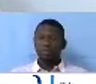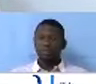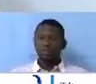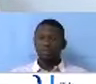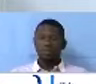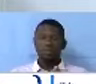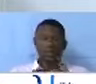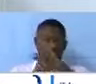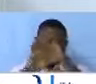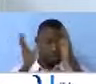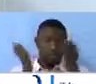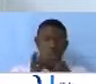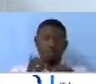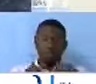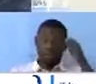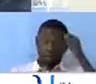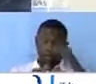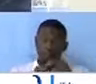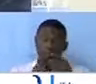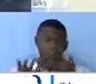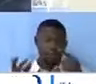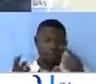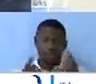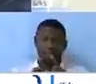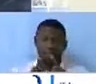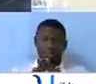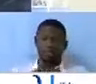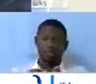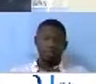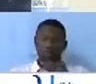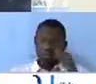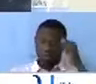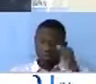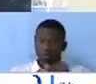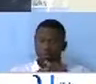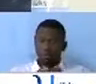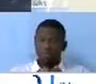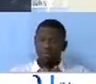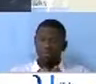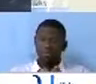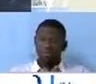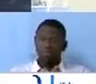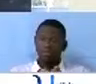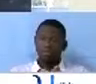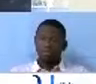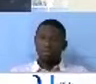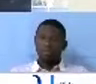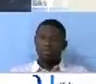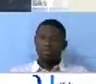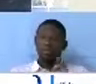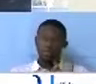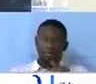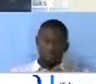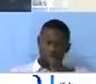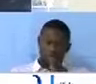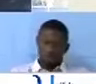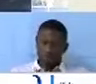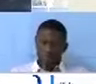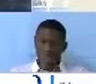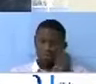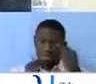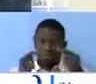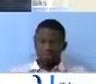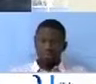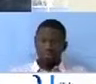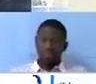Generally, I remember a lot of these things. I can't definitely remember that. But I would not. No, you go through his testimony, you see it. We would do